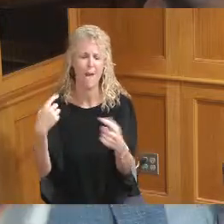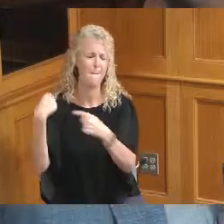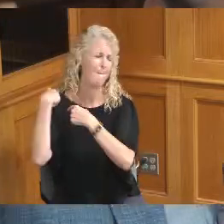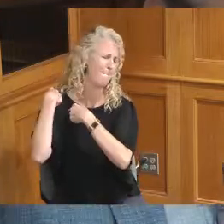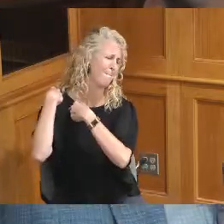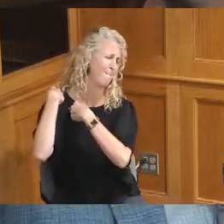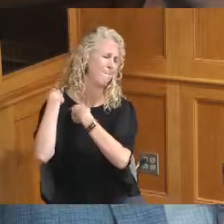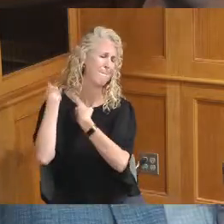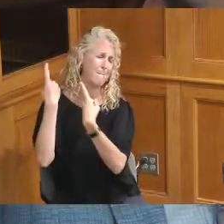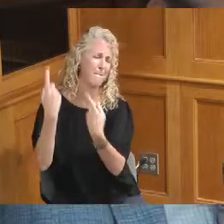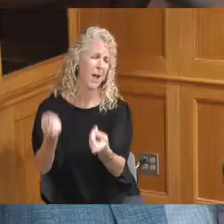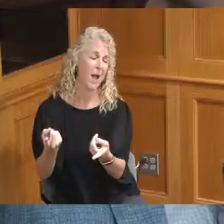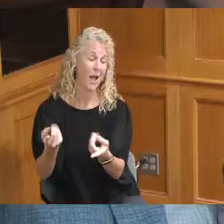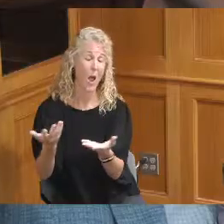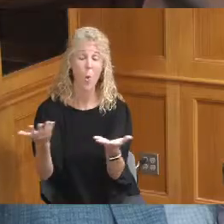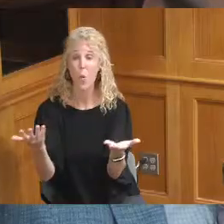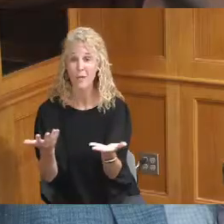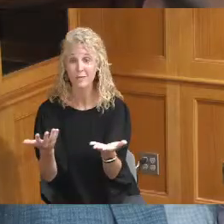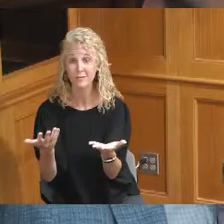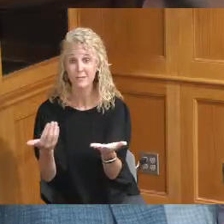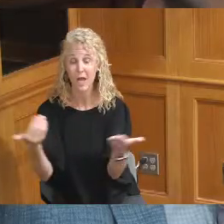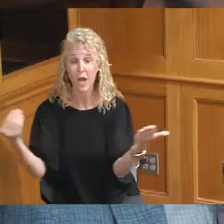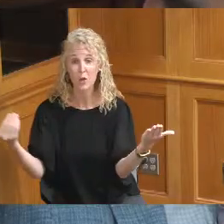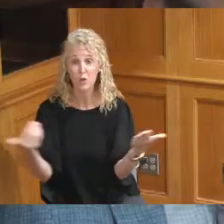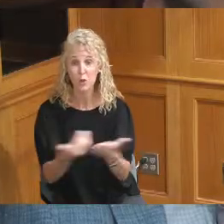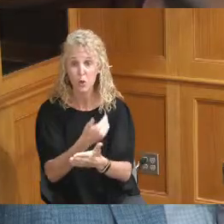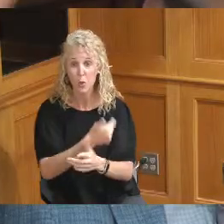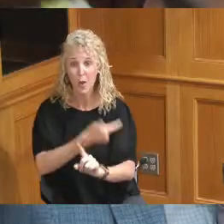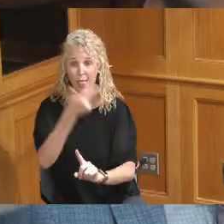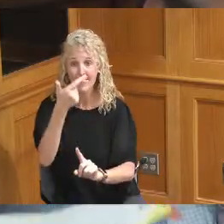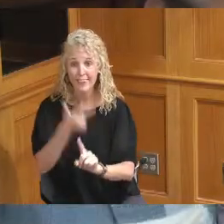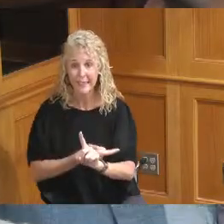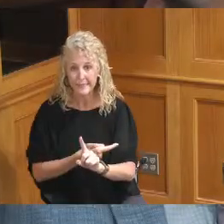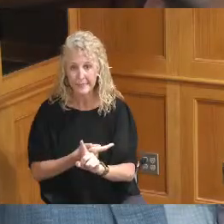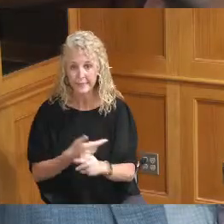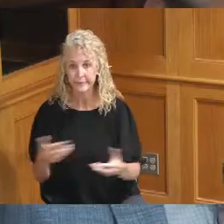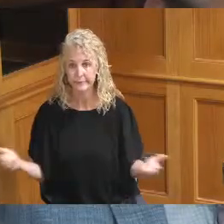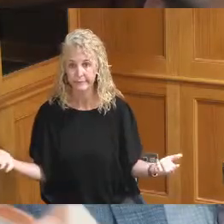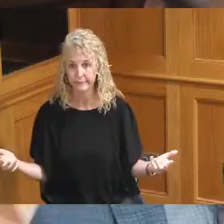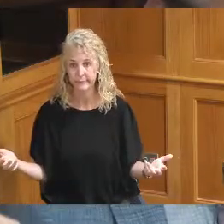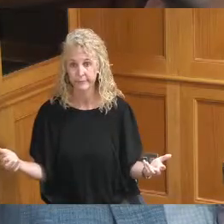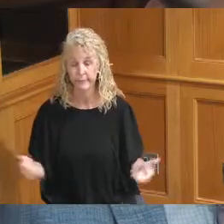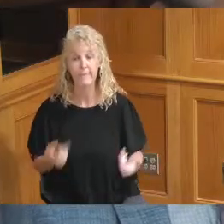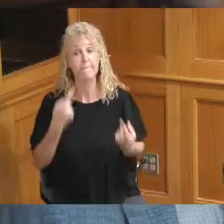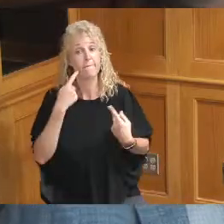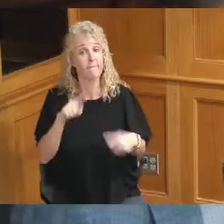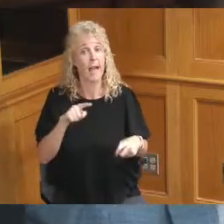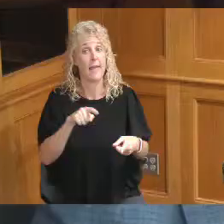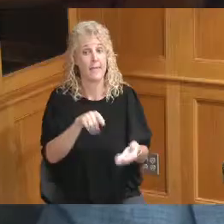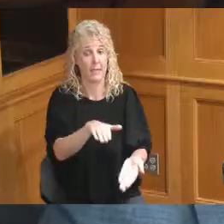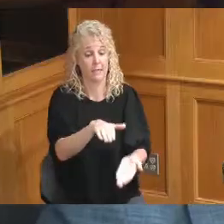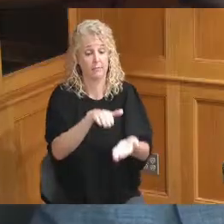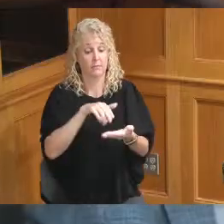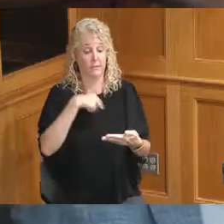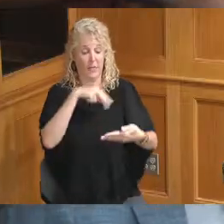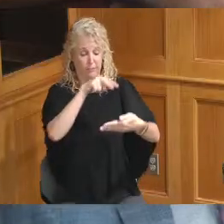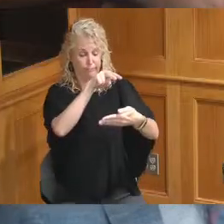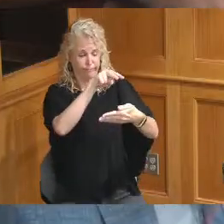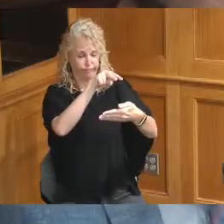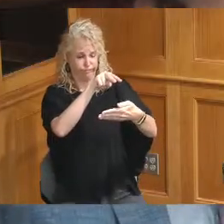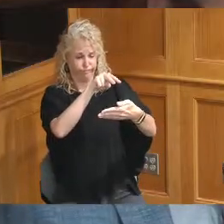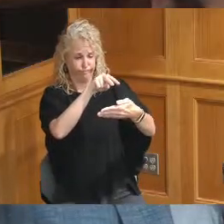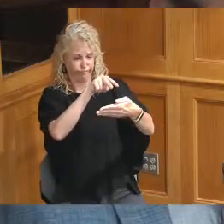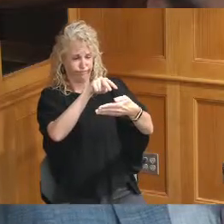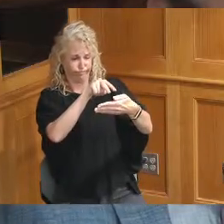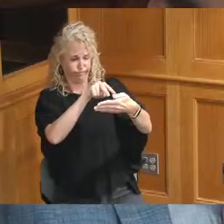elected. This. And once I get this and we read through it and it looks good, then I'll